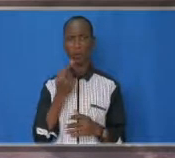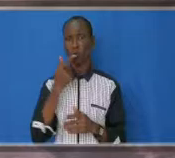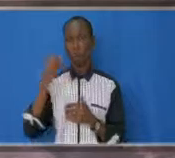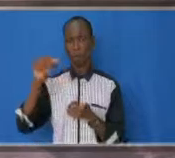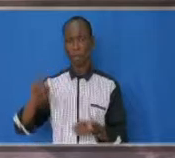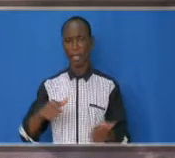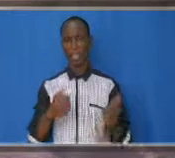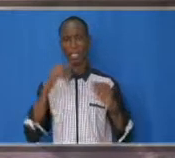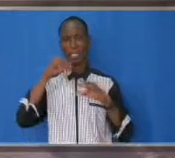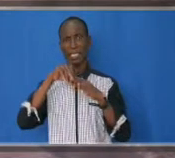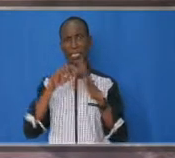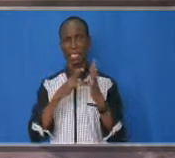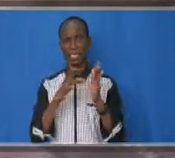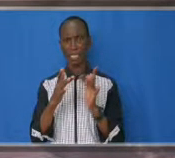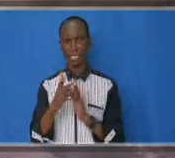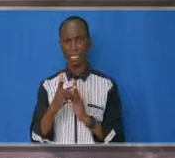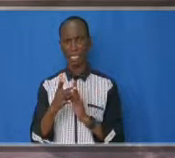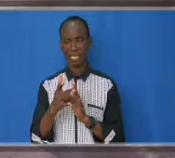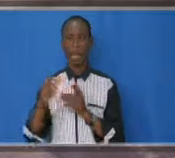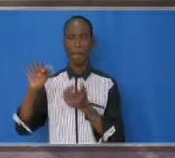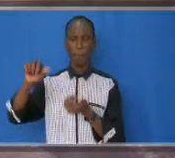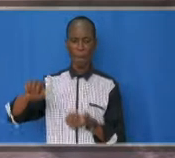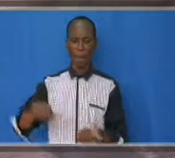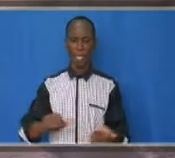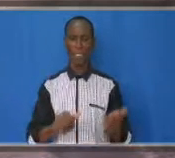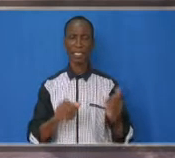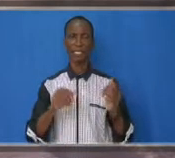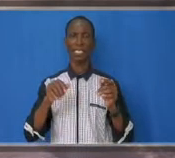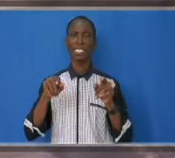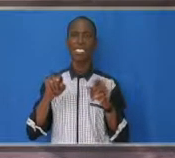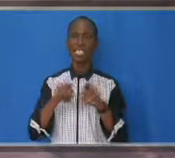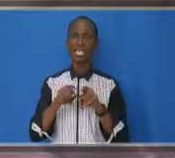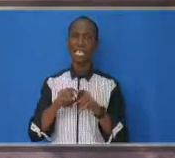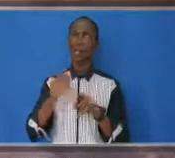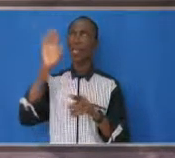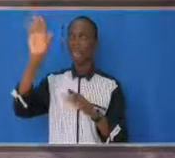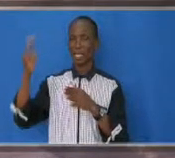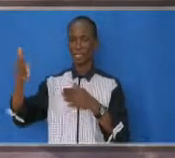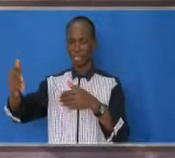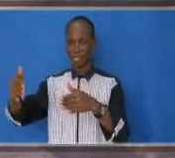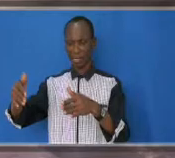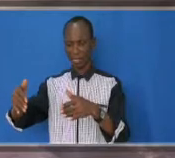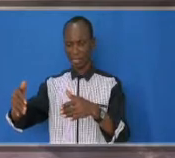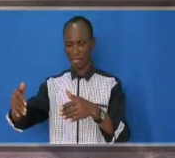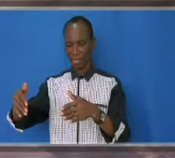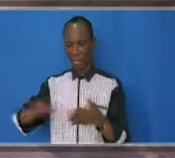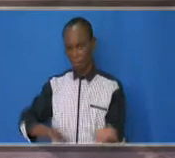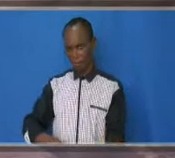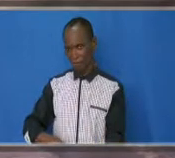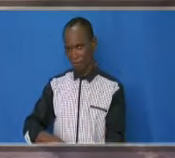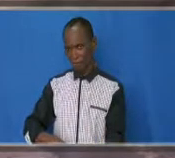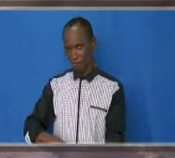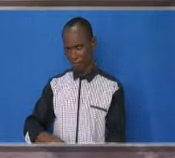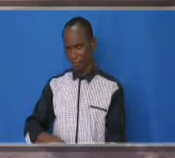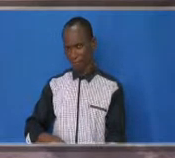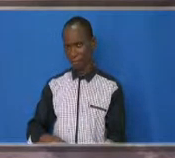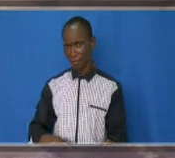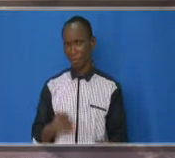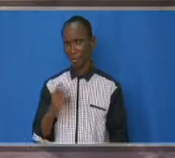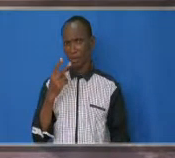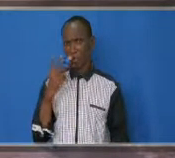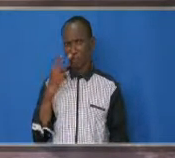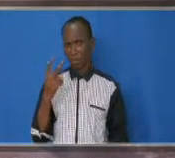number 1 through 3 the apostle Paul said, brethren, my heart's desire and prayer to God